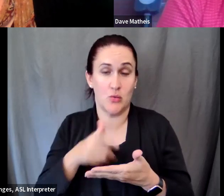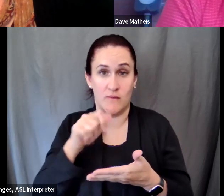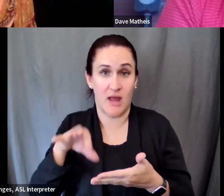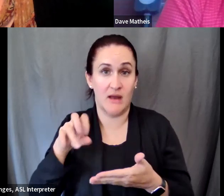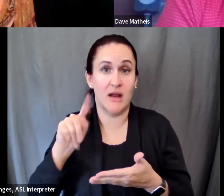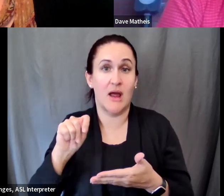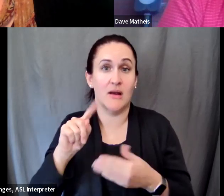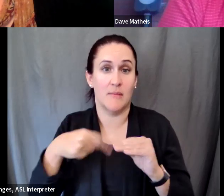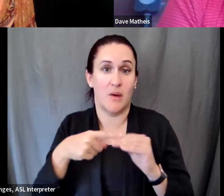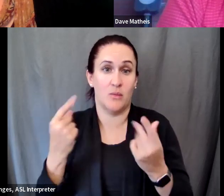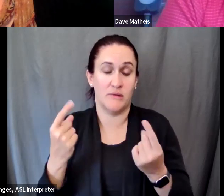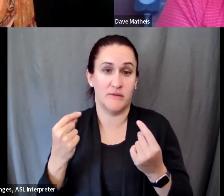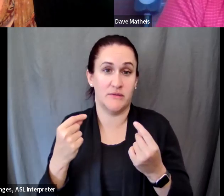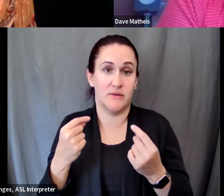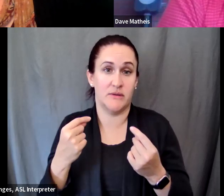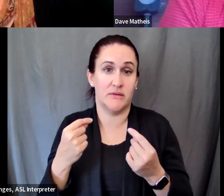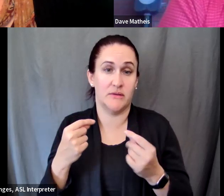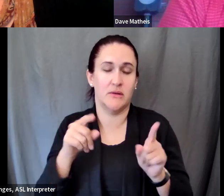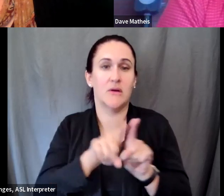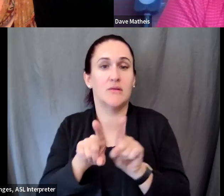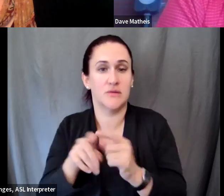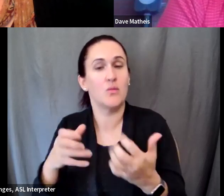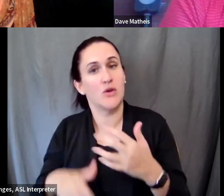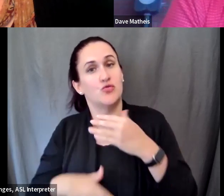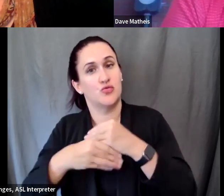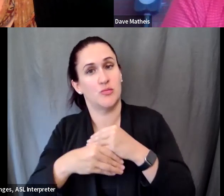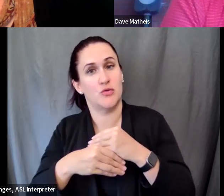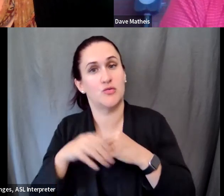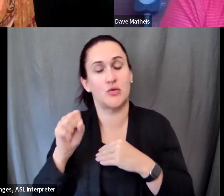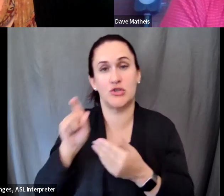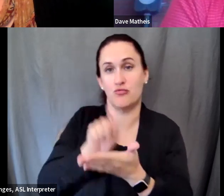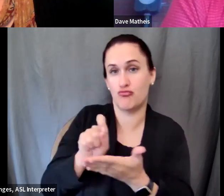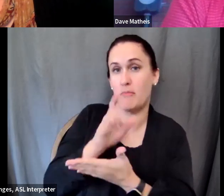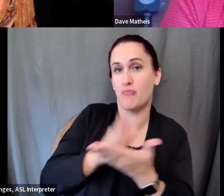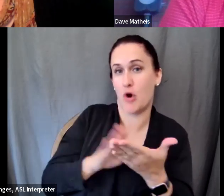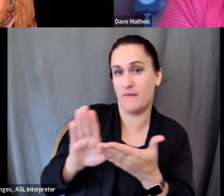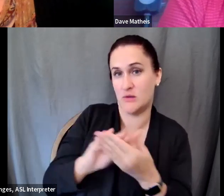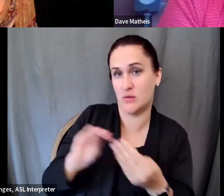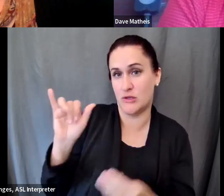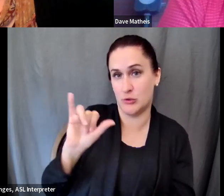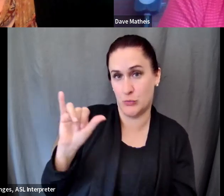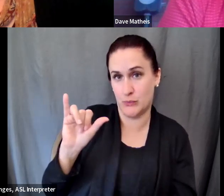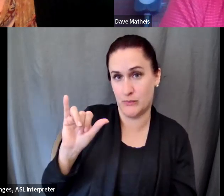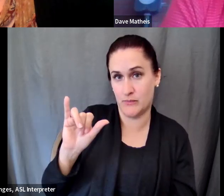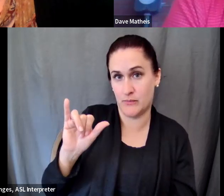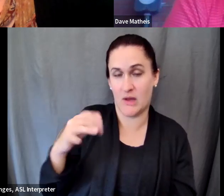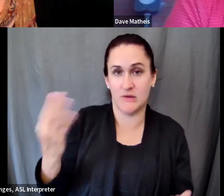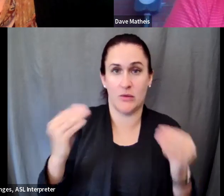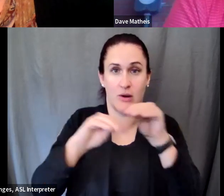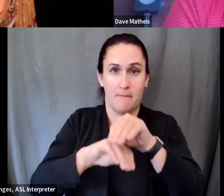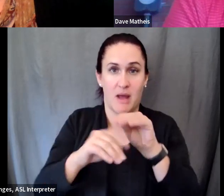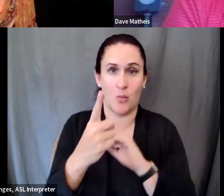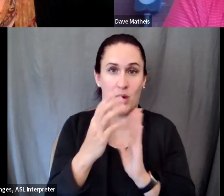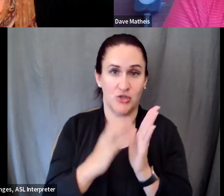what he was doing, also wanted to contribute. So she wrote part of his story, and they're combined in one